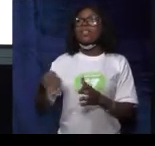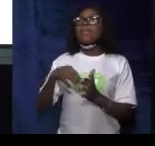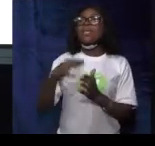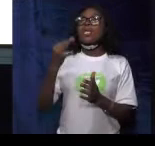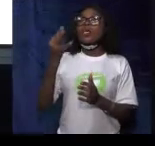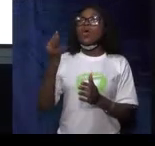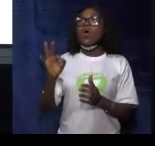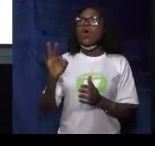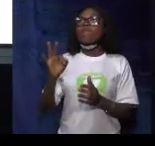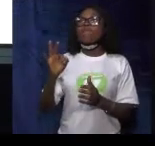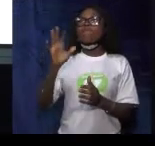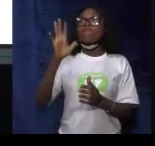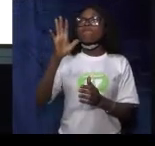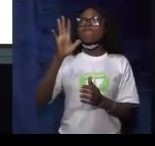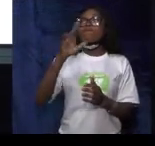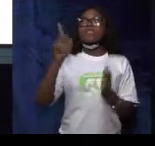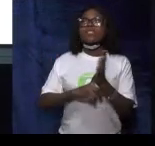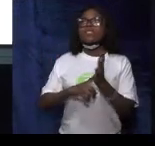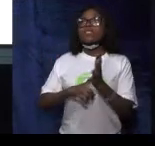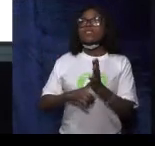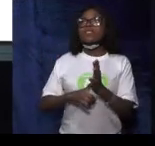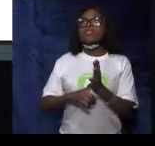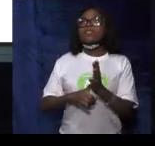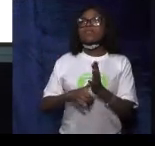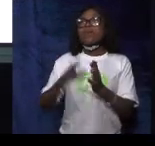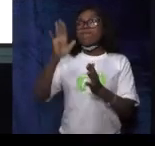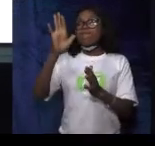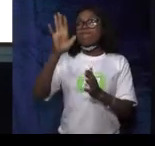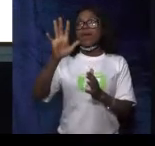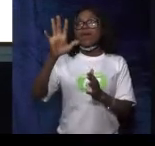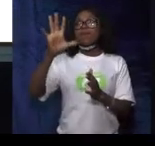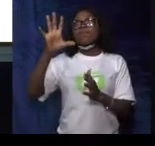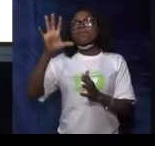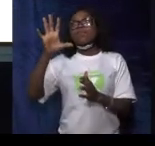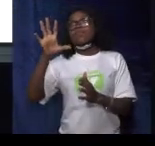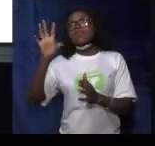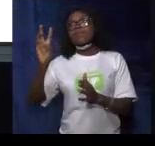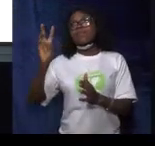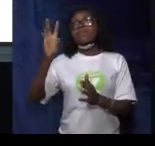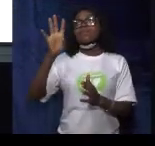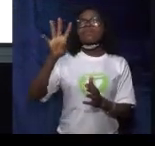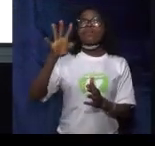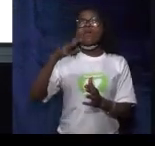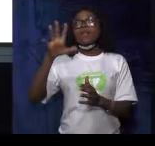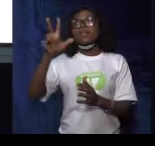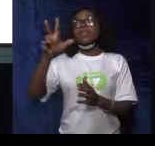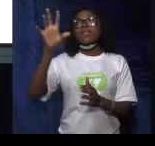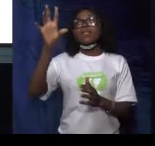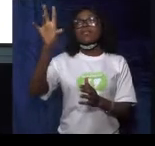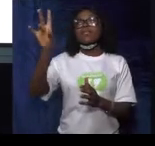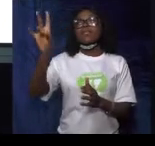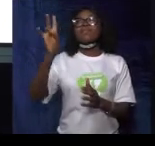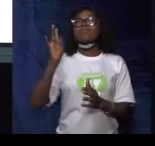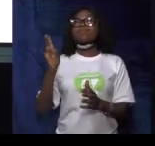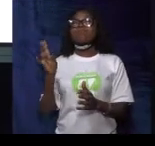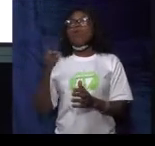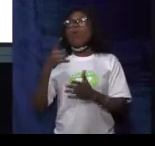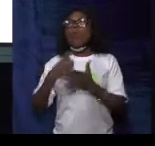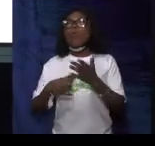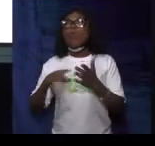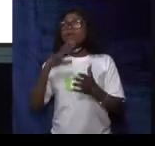Next question says we have to find the mean of this data set 5, 6, 4, 3, and